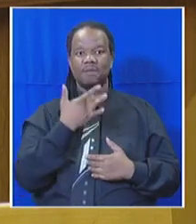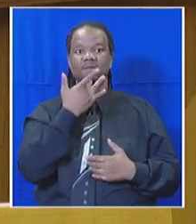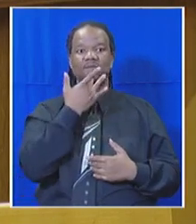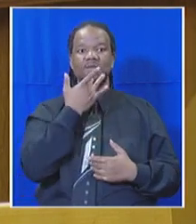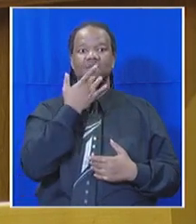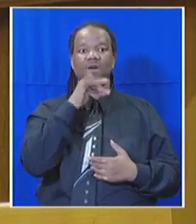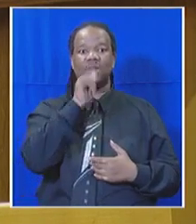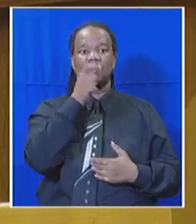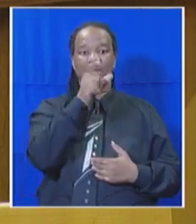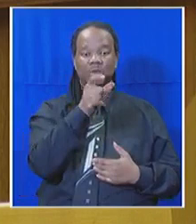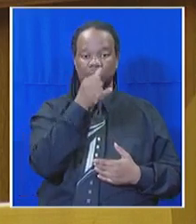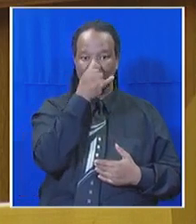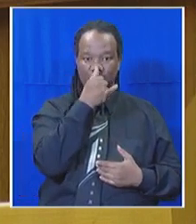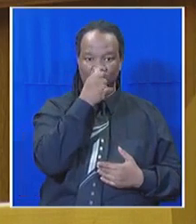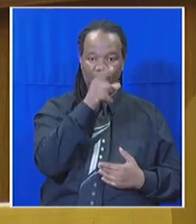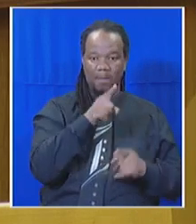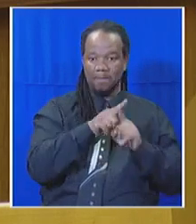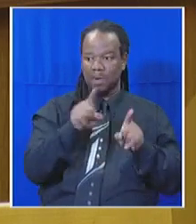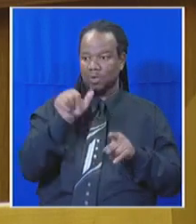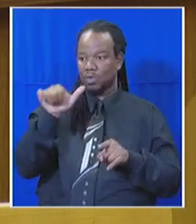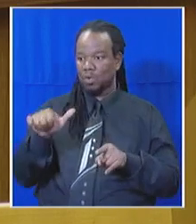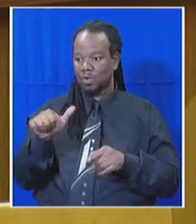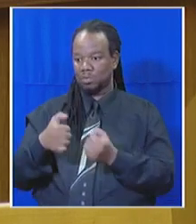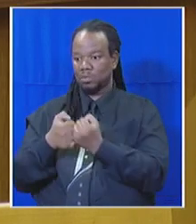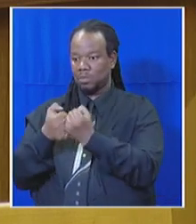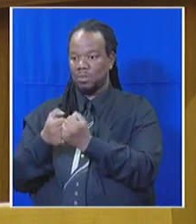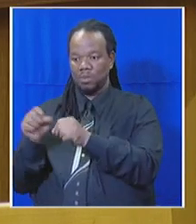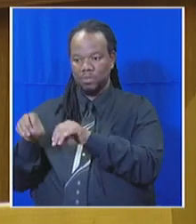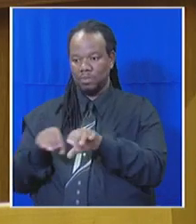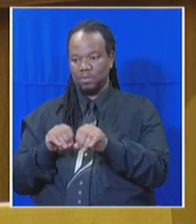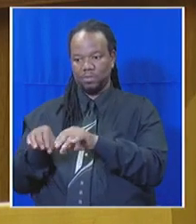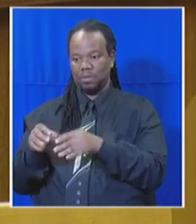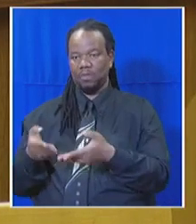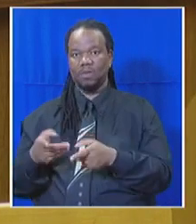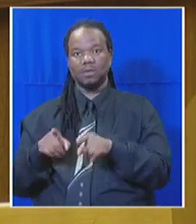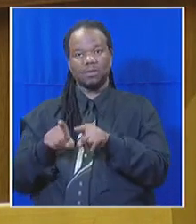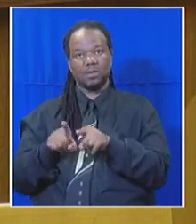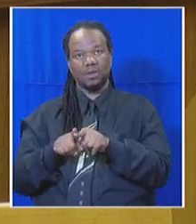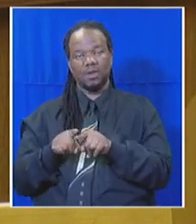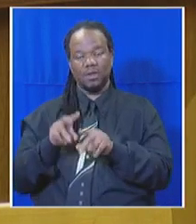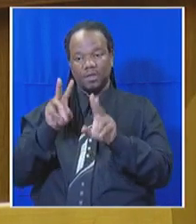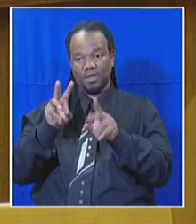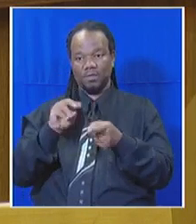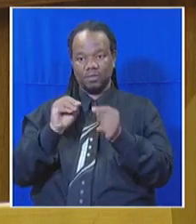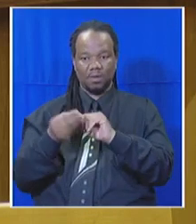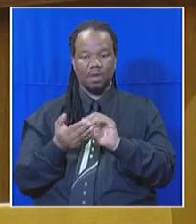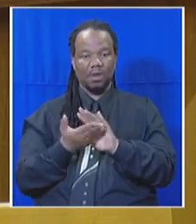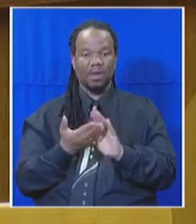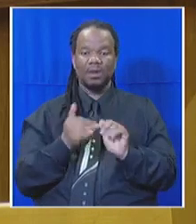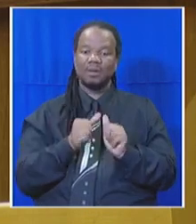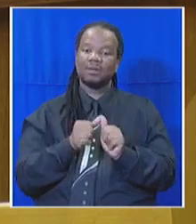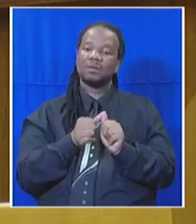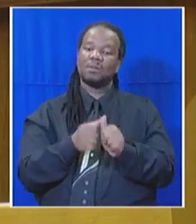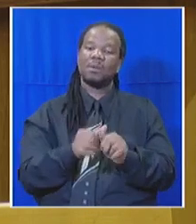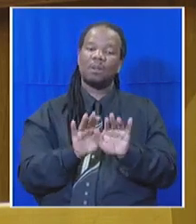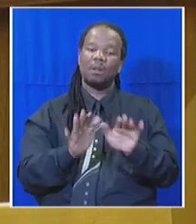of crime. And that matter is being addressed because it's a matter of interpretation and